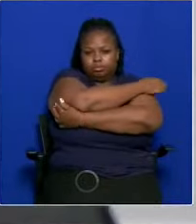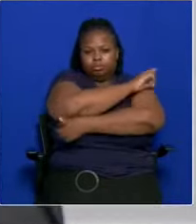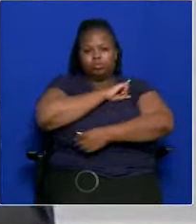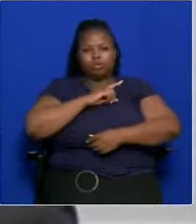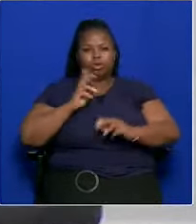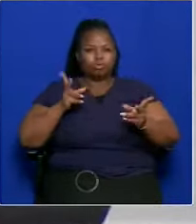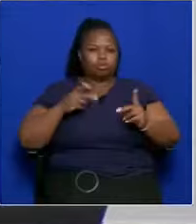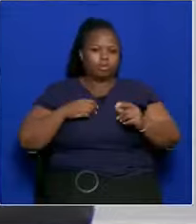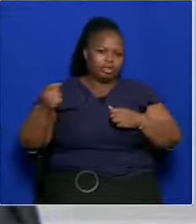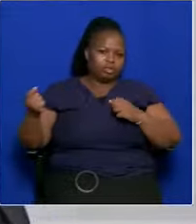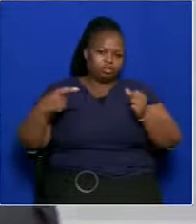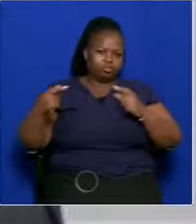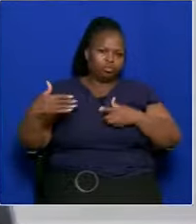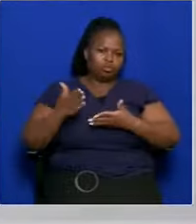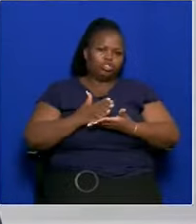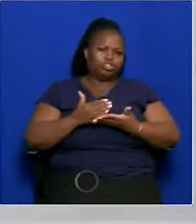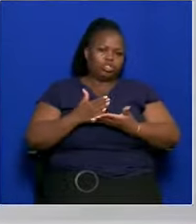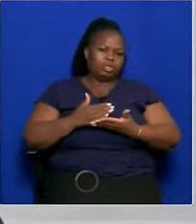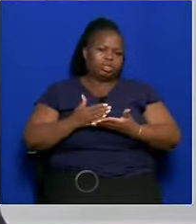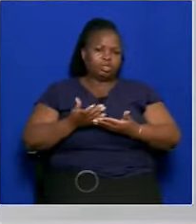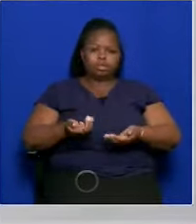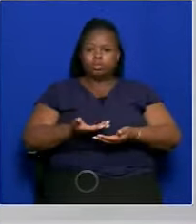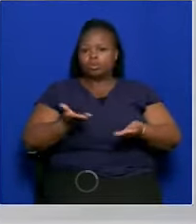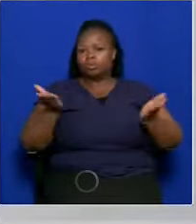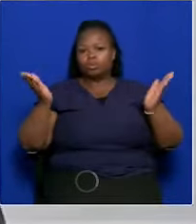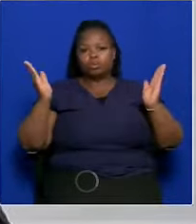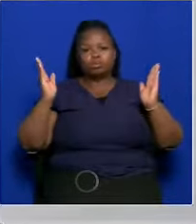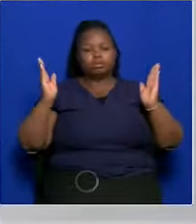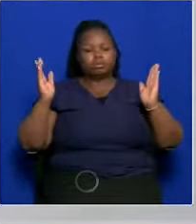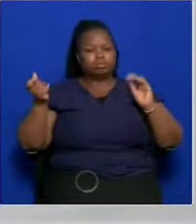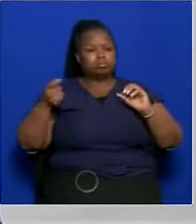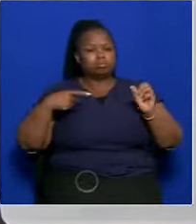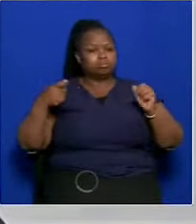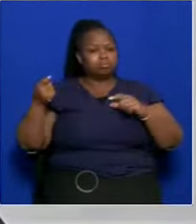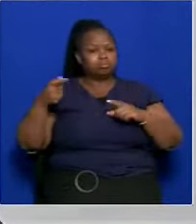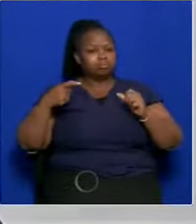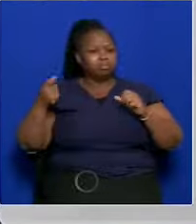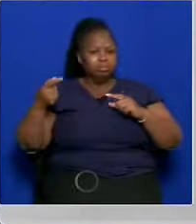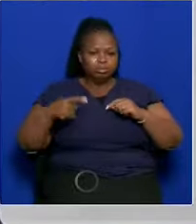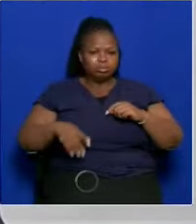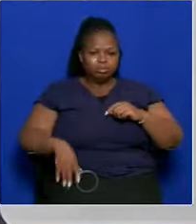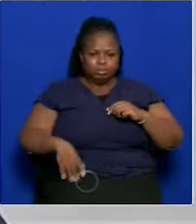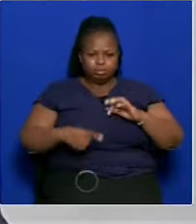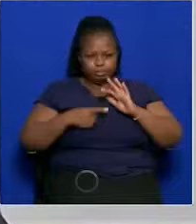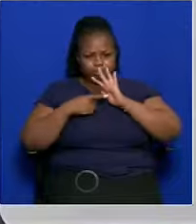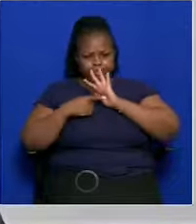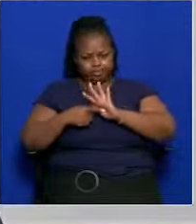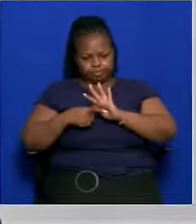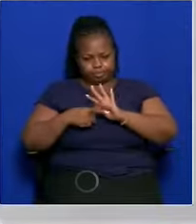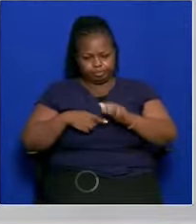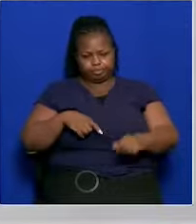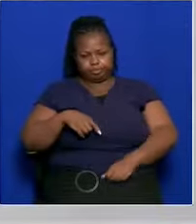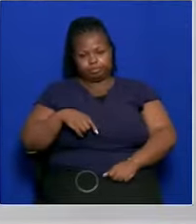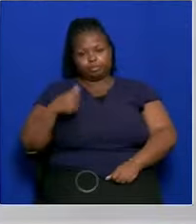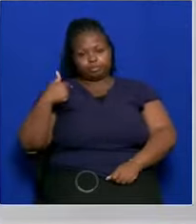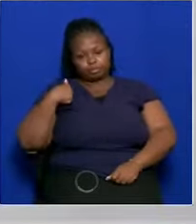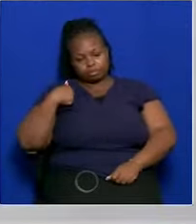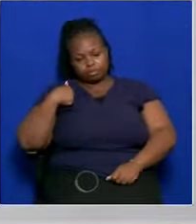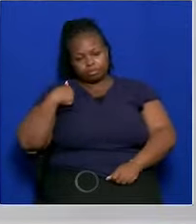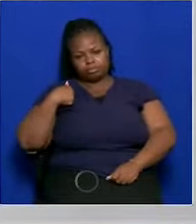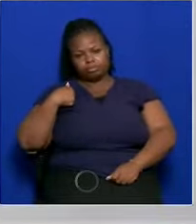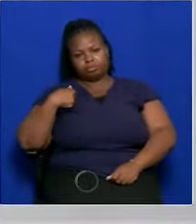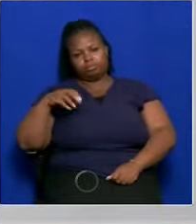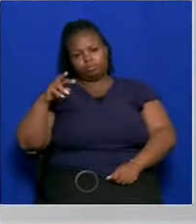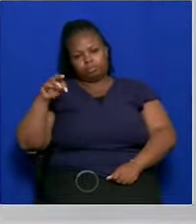whole chats which were here indicates that me and Nkosi share, irrespective of Matlala,